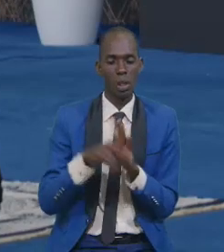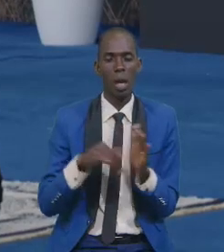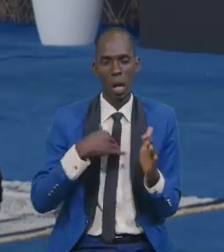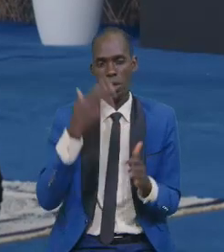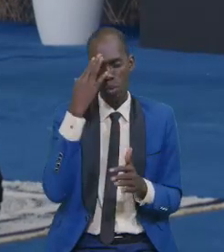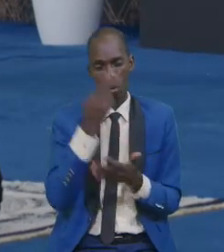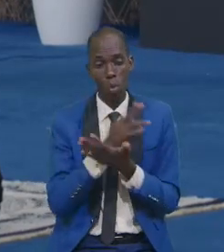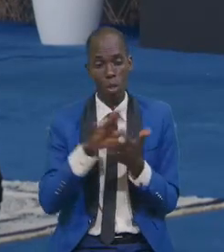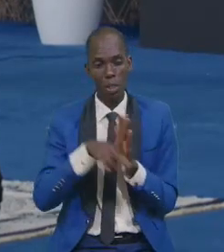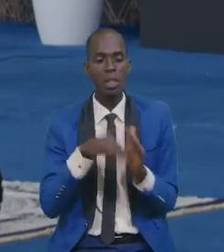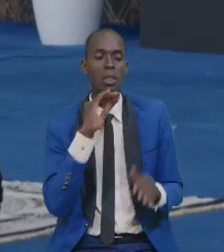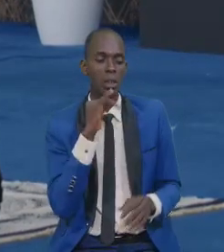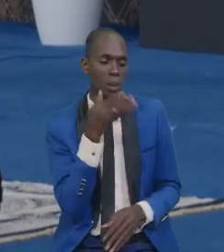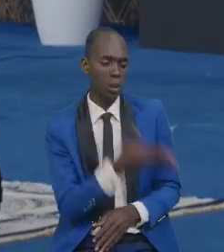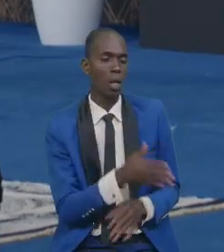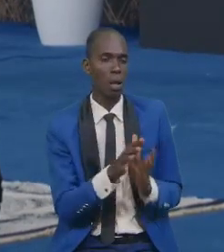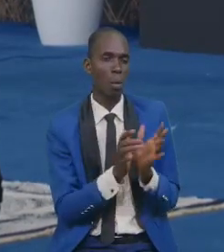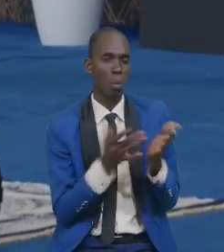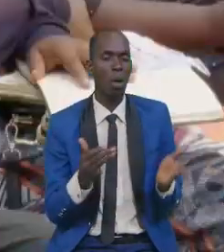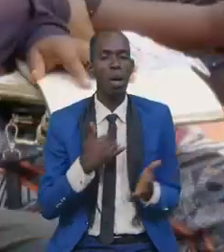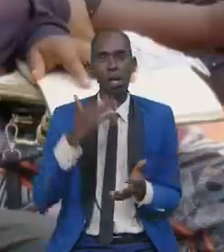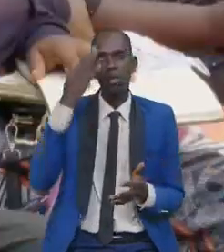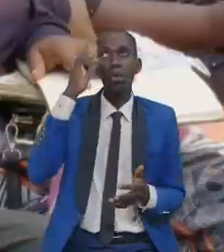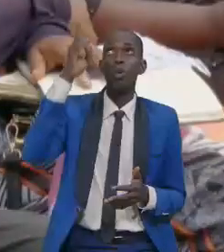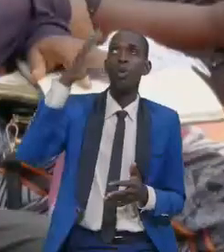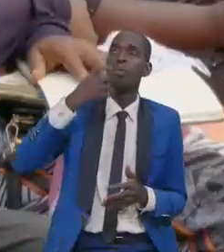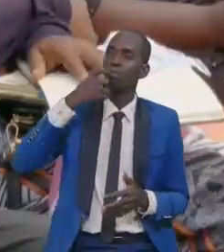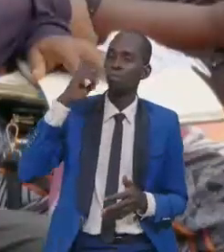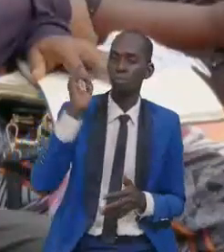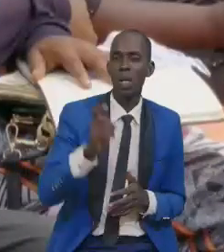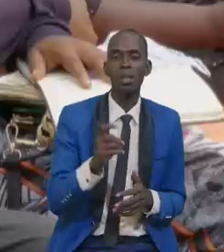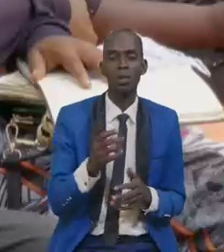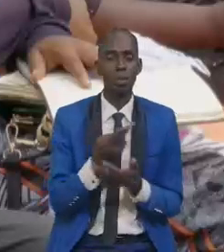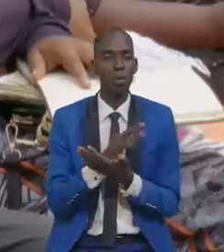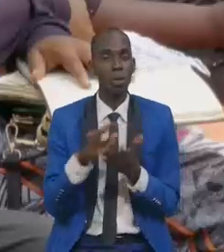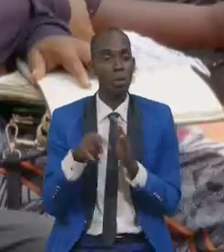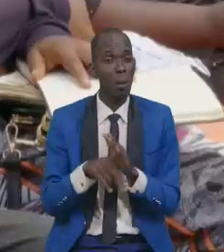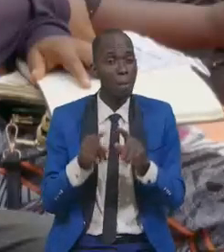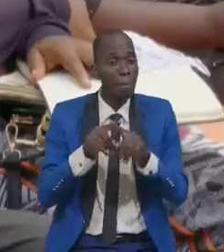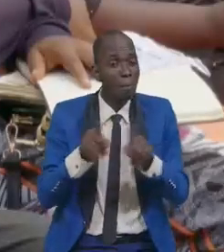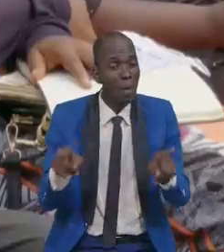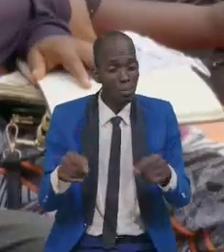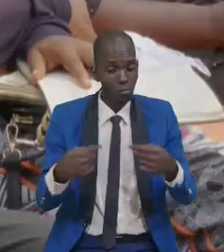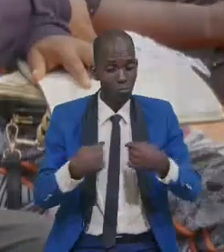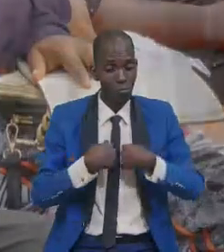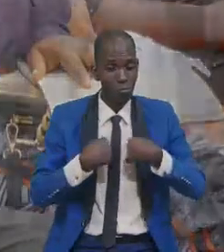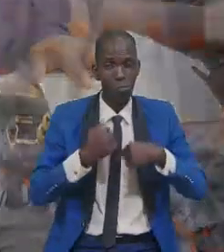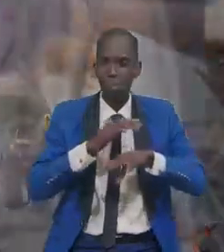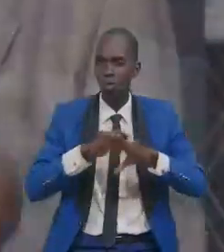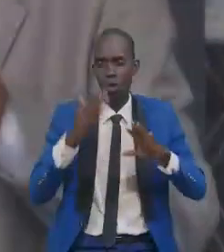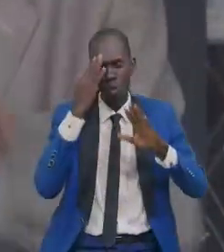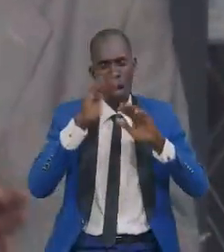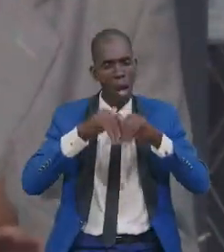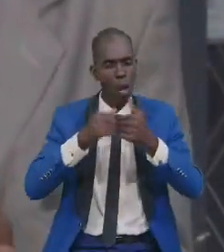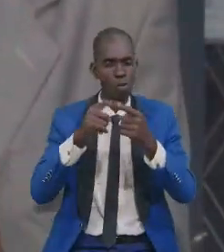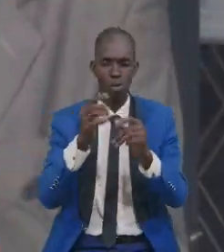God demands it. I believe God can do it. But Pastor, I don't know how to have it.